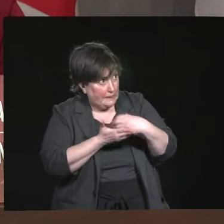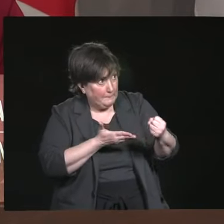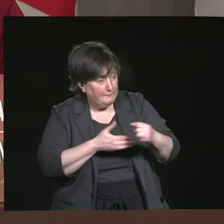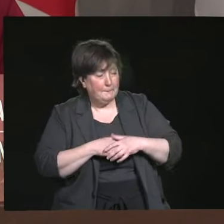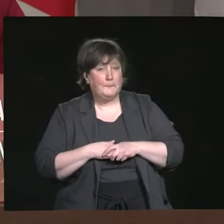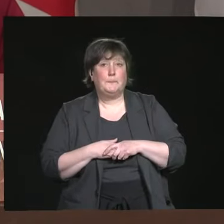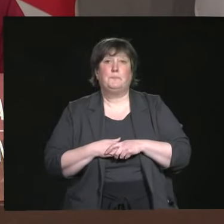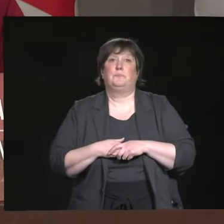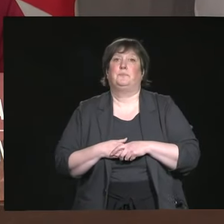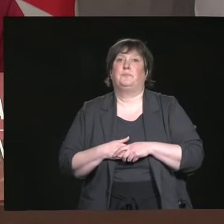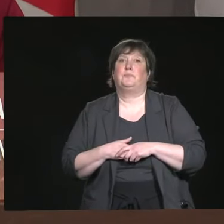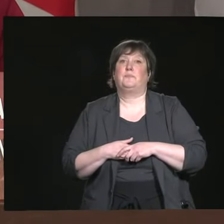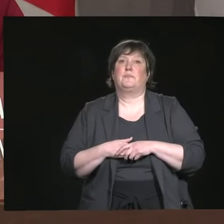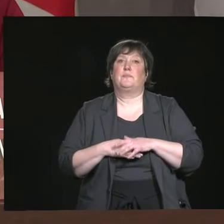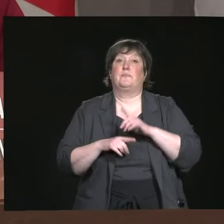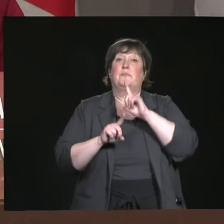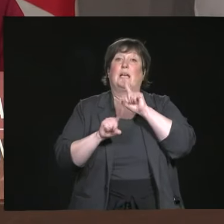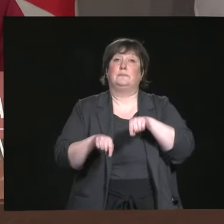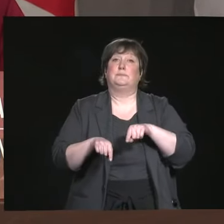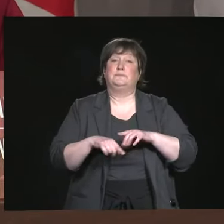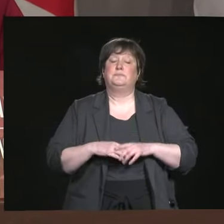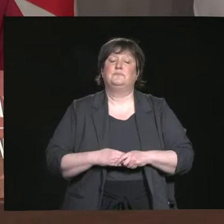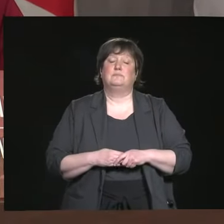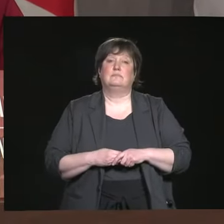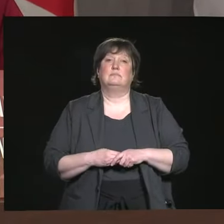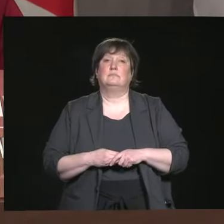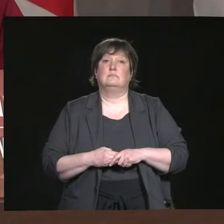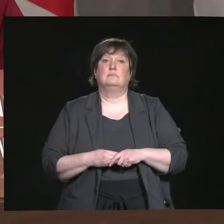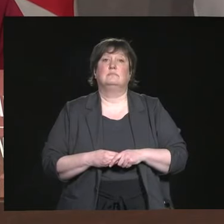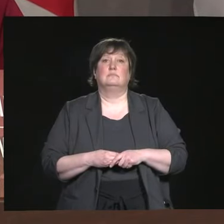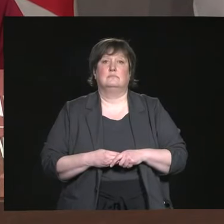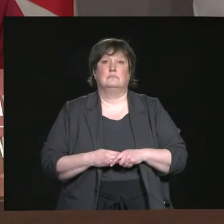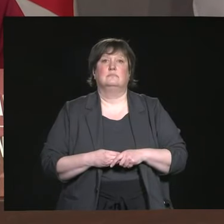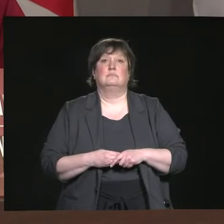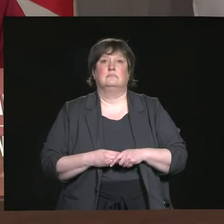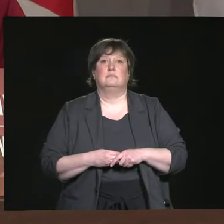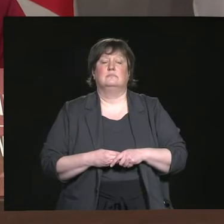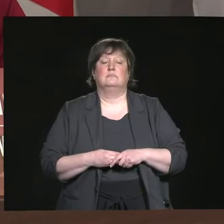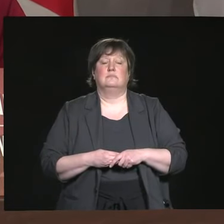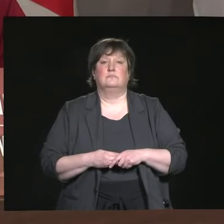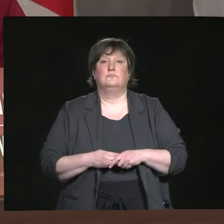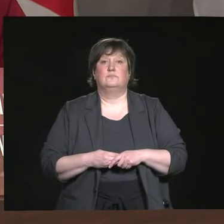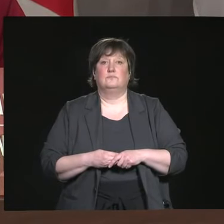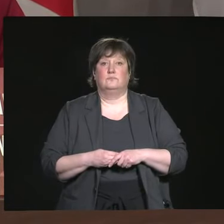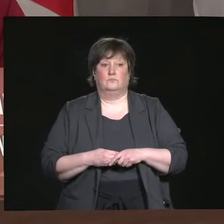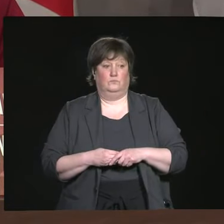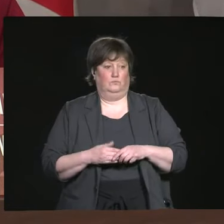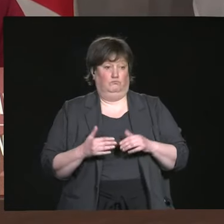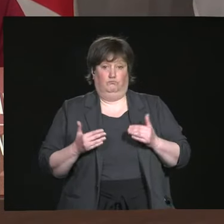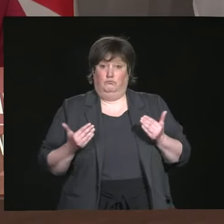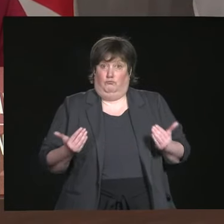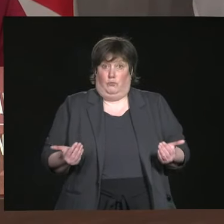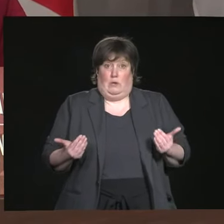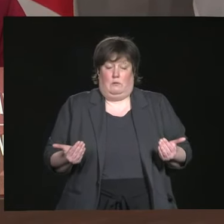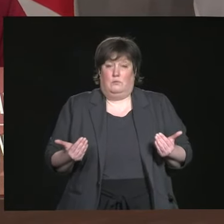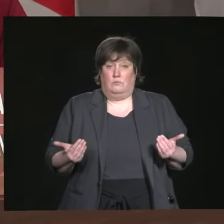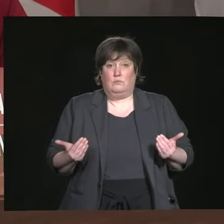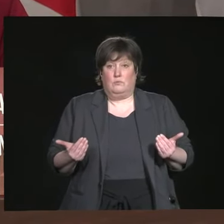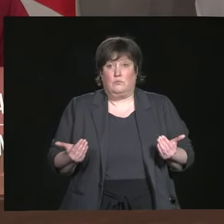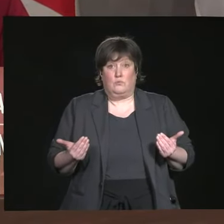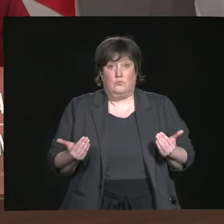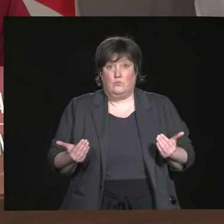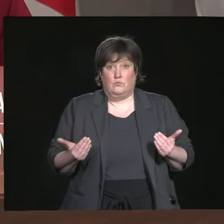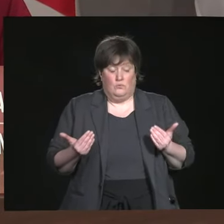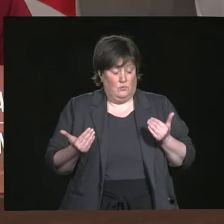nous travaillons chaque jour et chaque nuit de procurer, d'acheter des